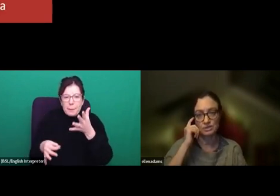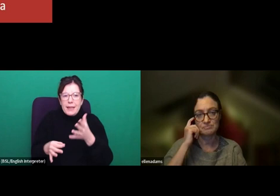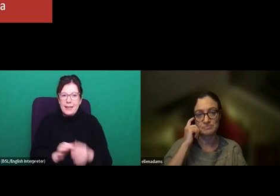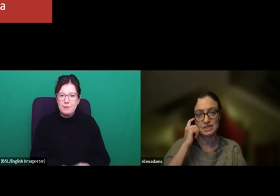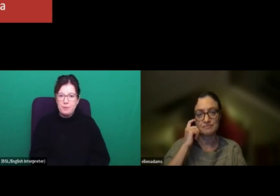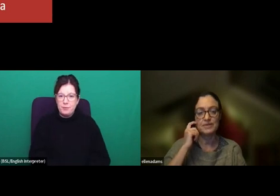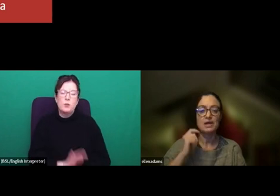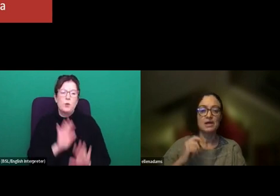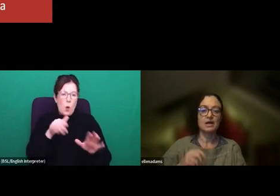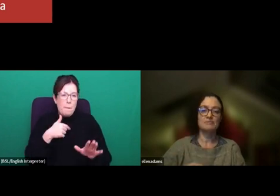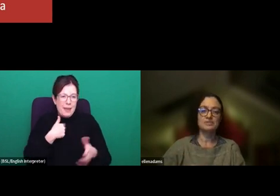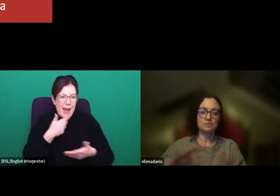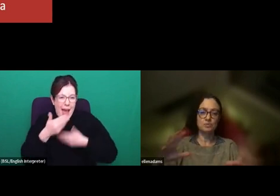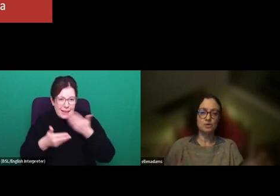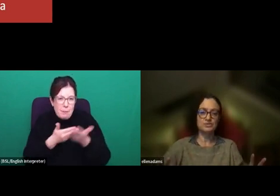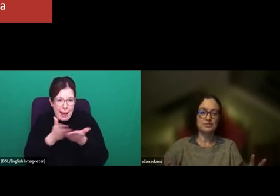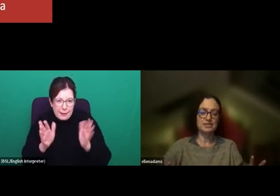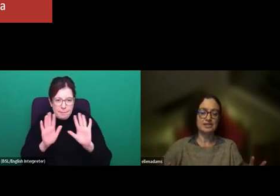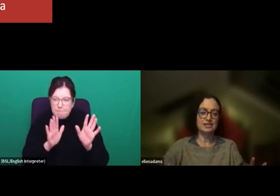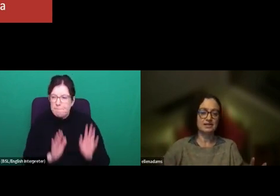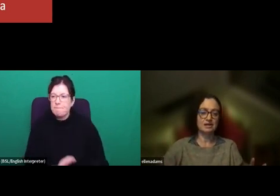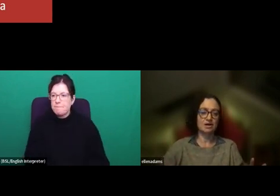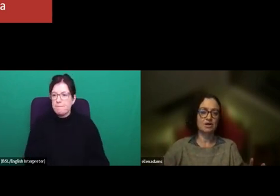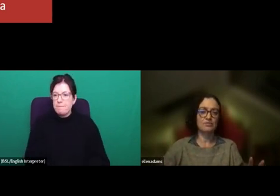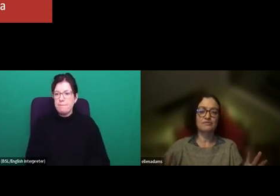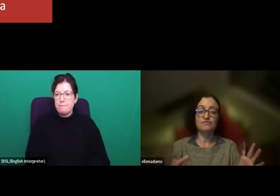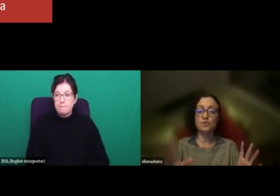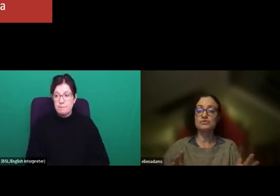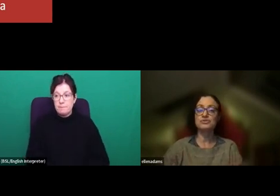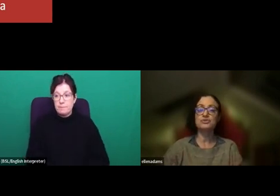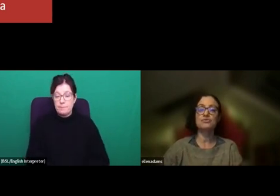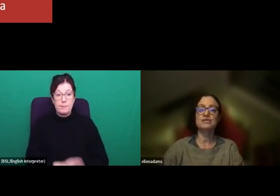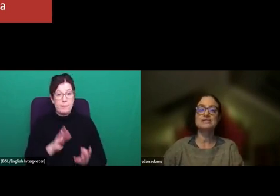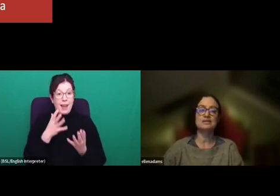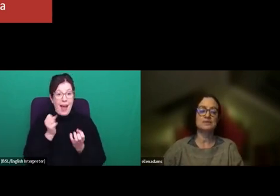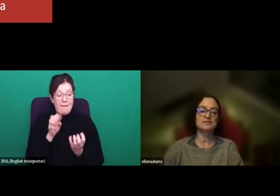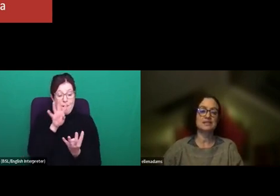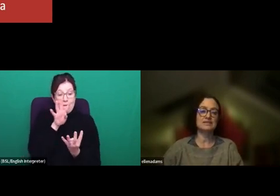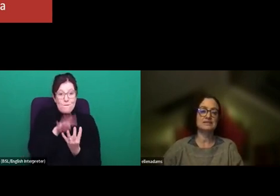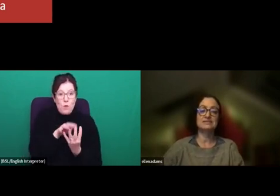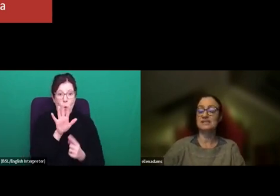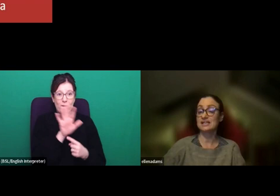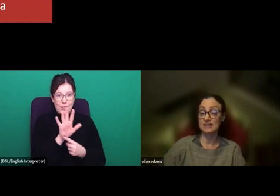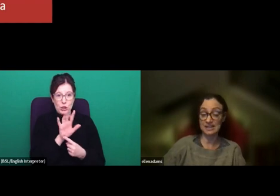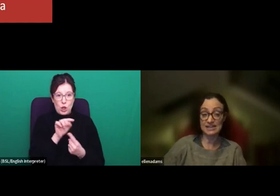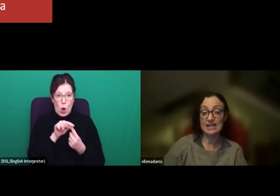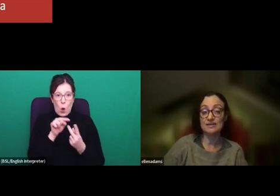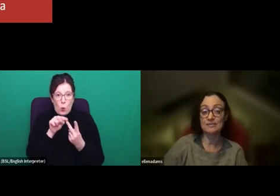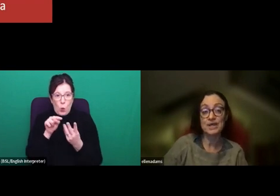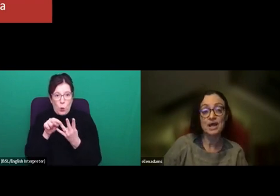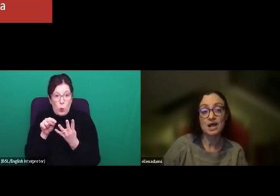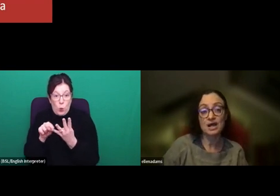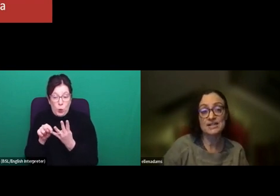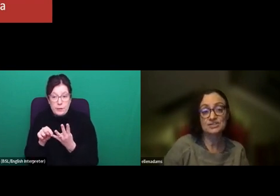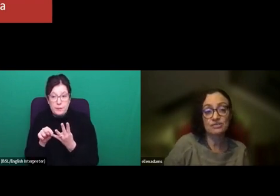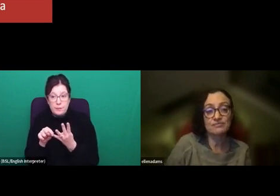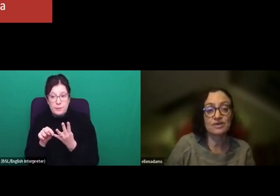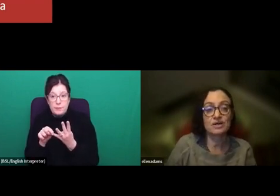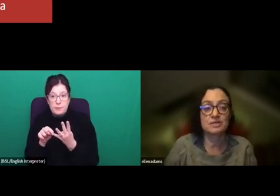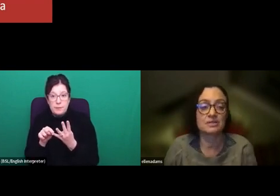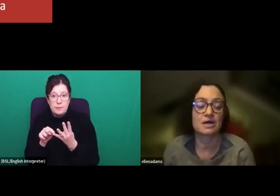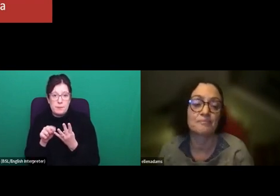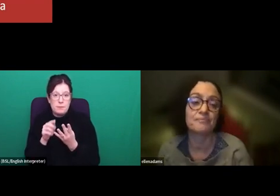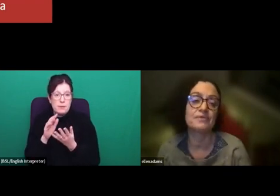of what I mean. So what you see here are the four stories that we selected, and